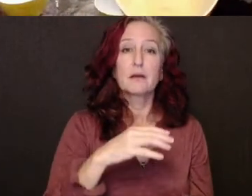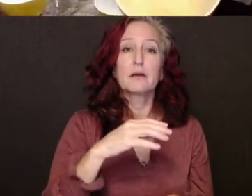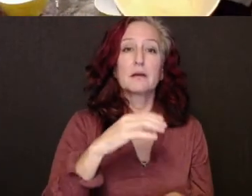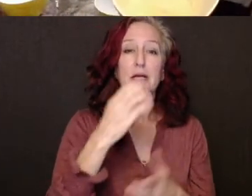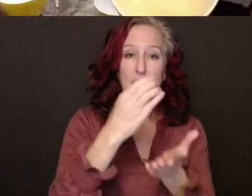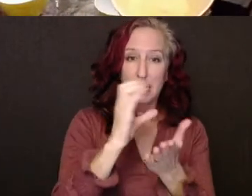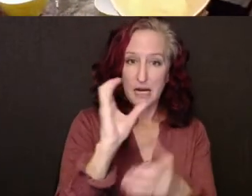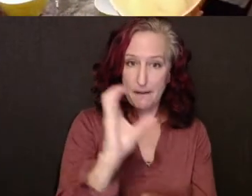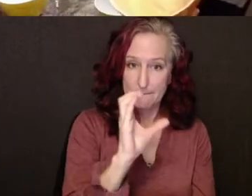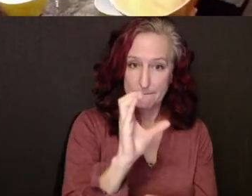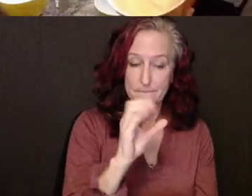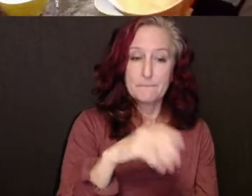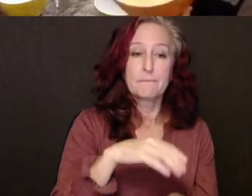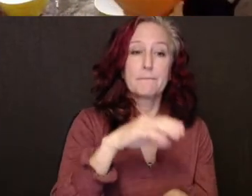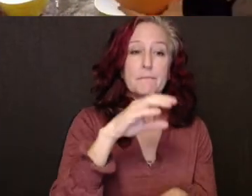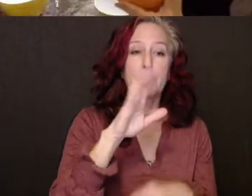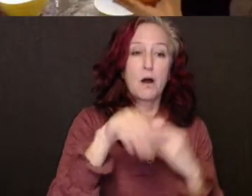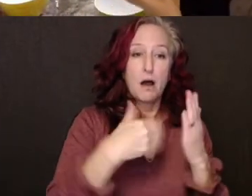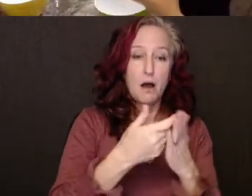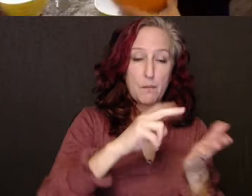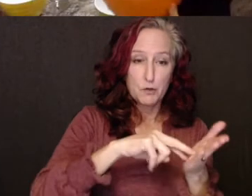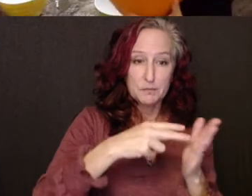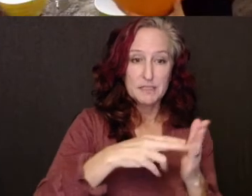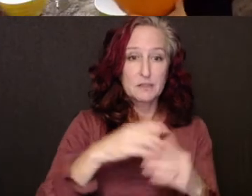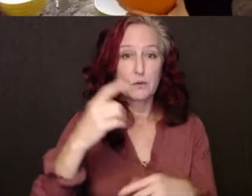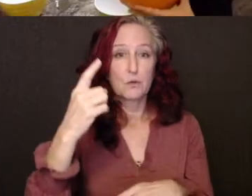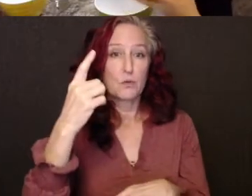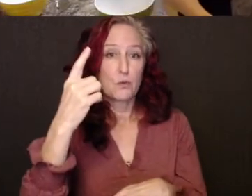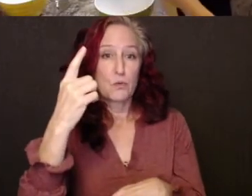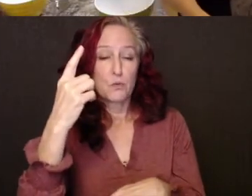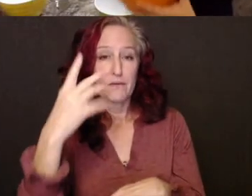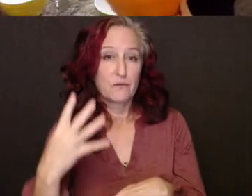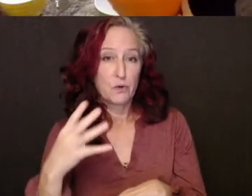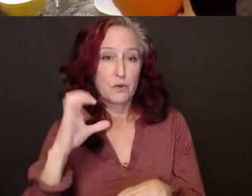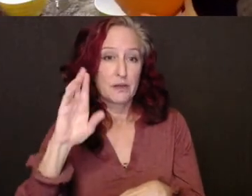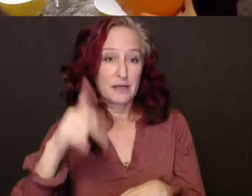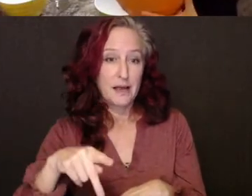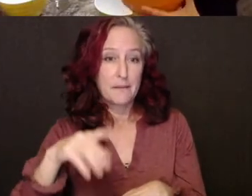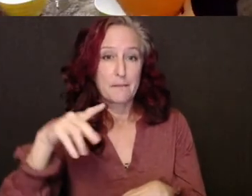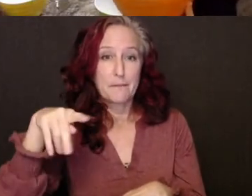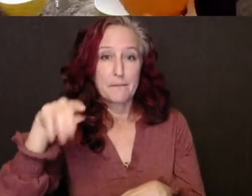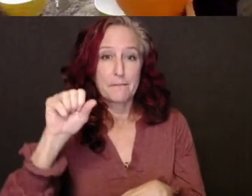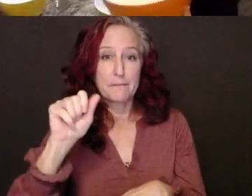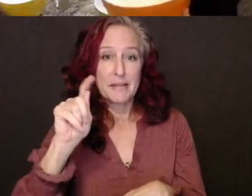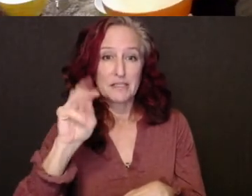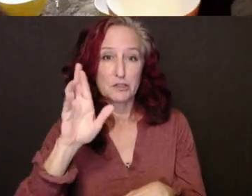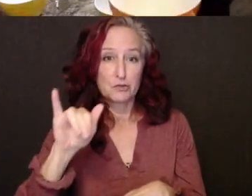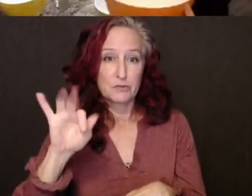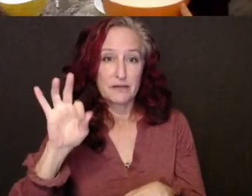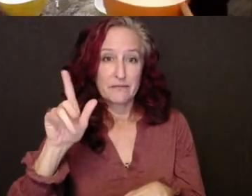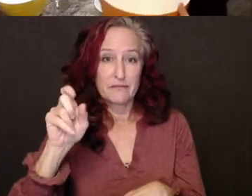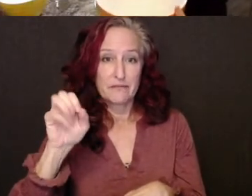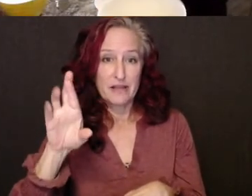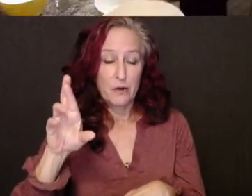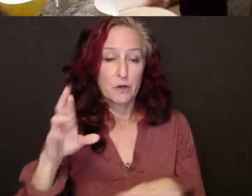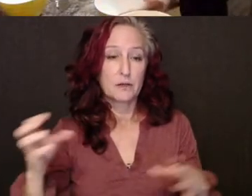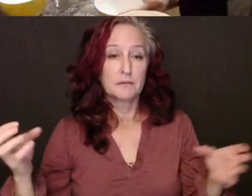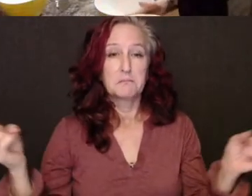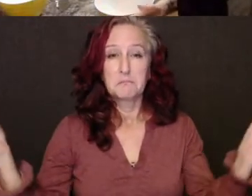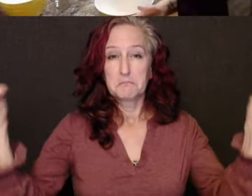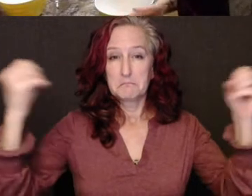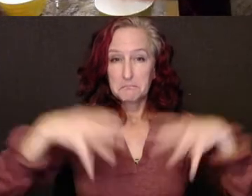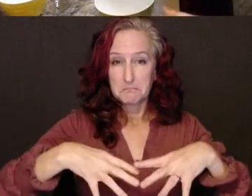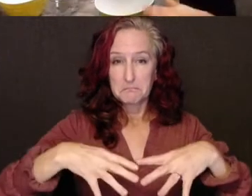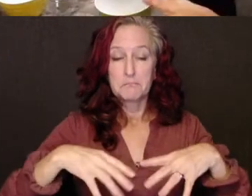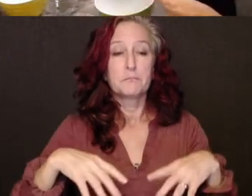this will be my main mixing bowl, is my all-purpose flour and whole wheat pastry flour. So I use